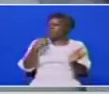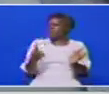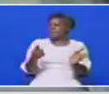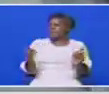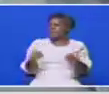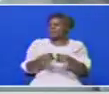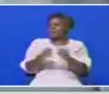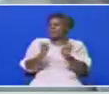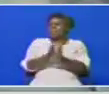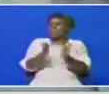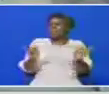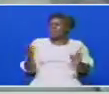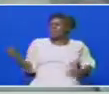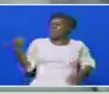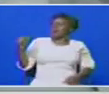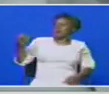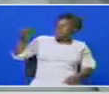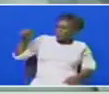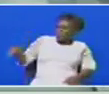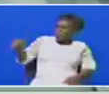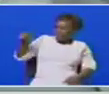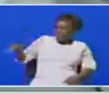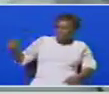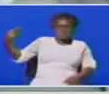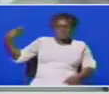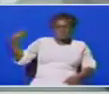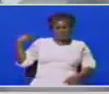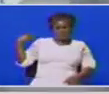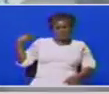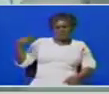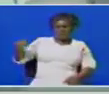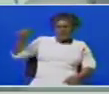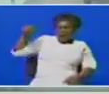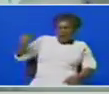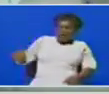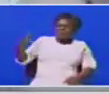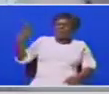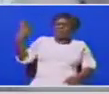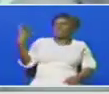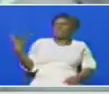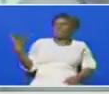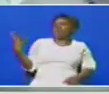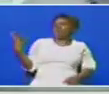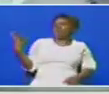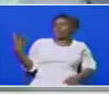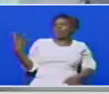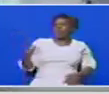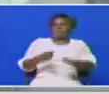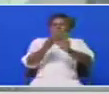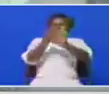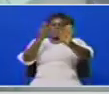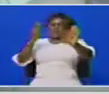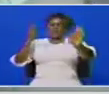why public woke up very early yesterday, in fact as early as 4 in the morning, to go and queue